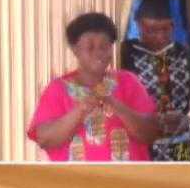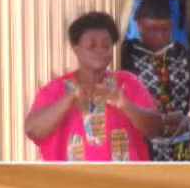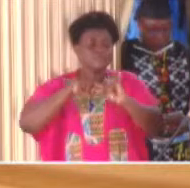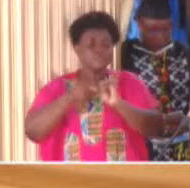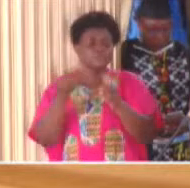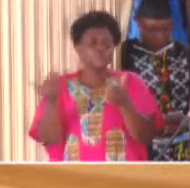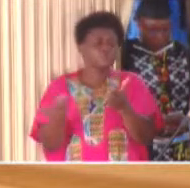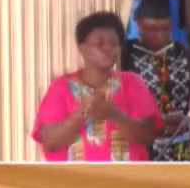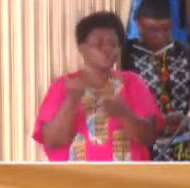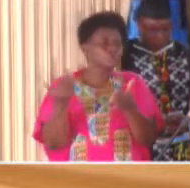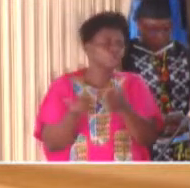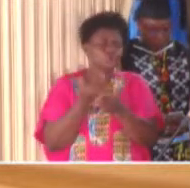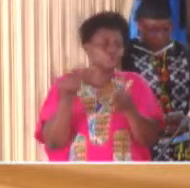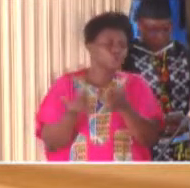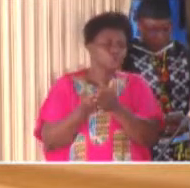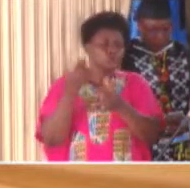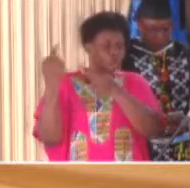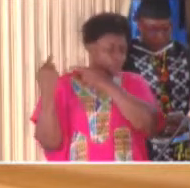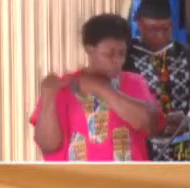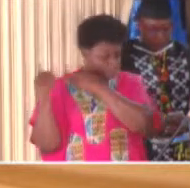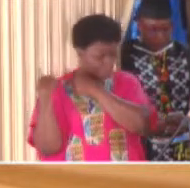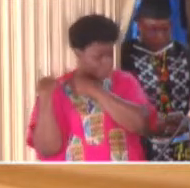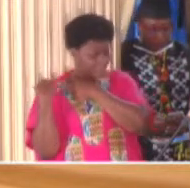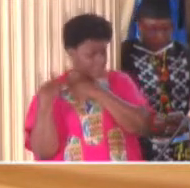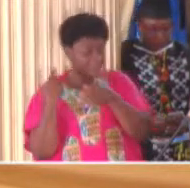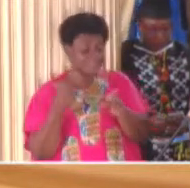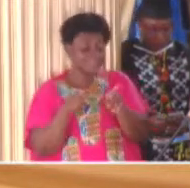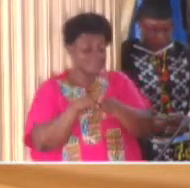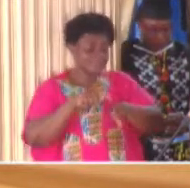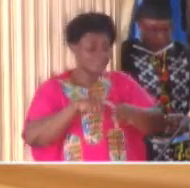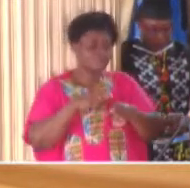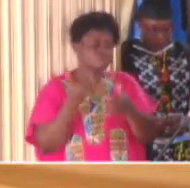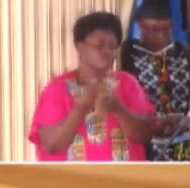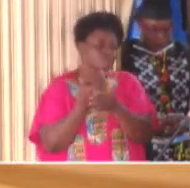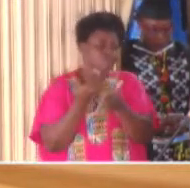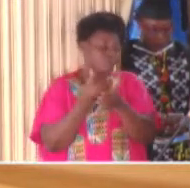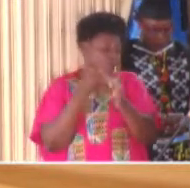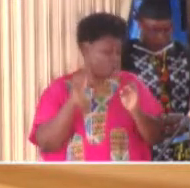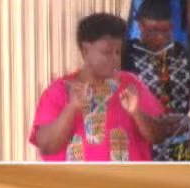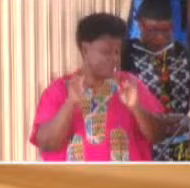new horizons, new responsibilities, and new opportunities.